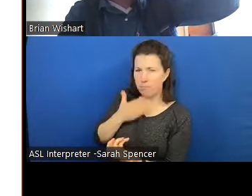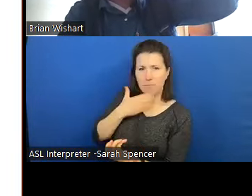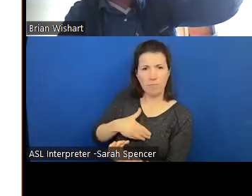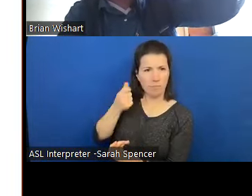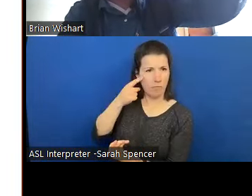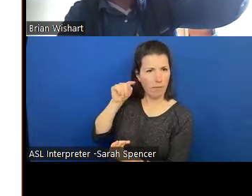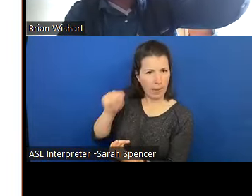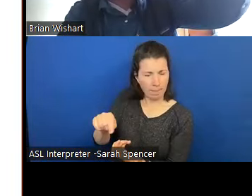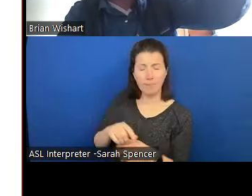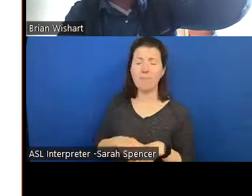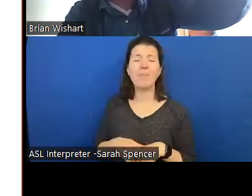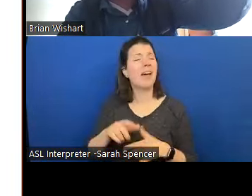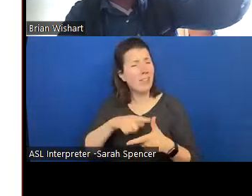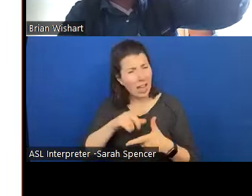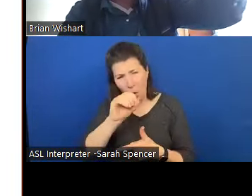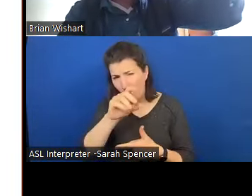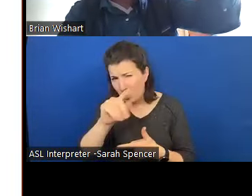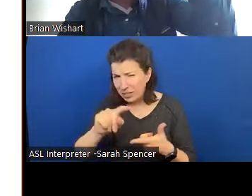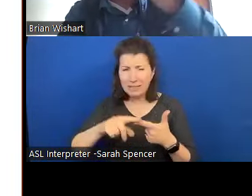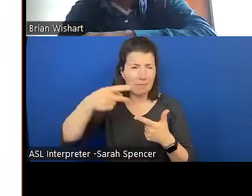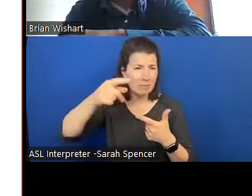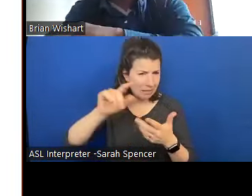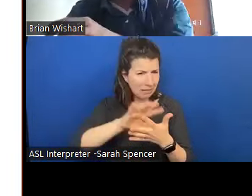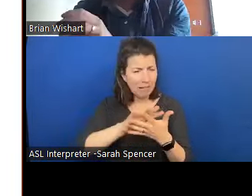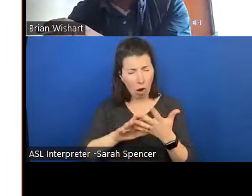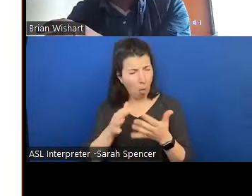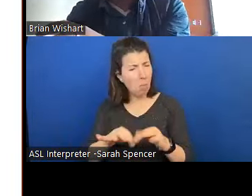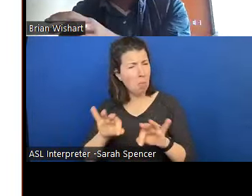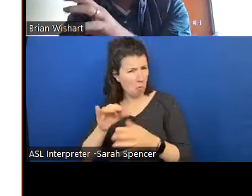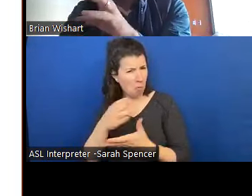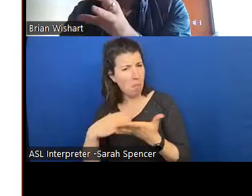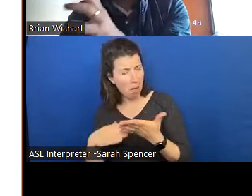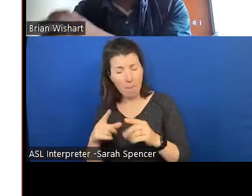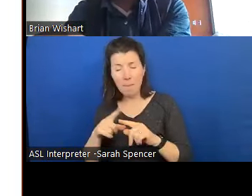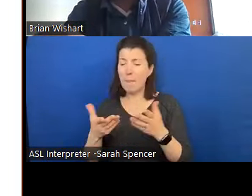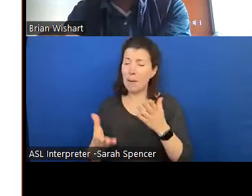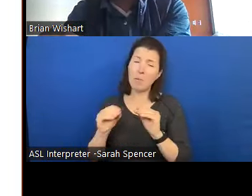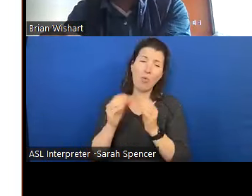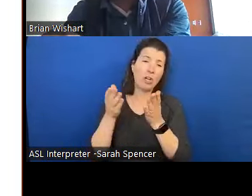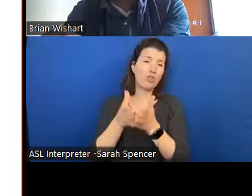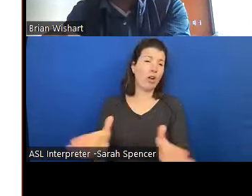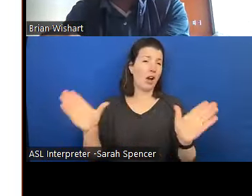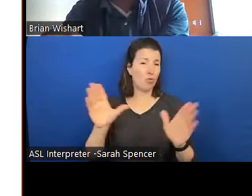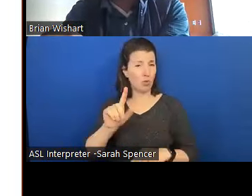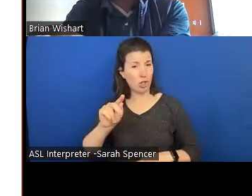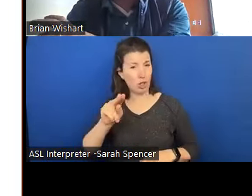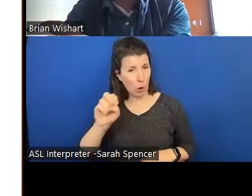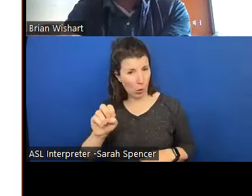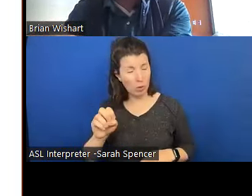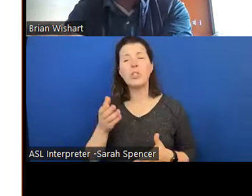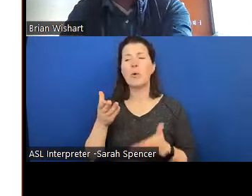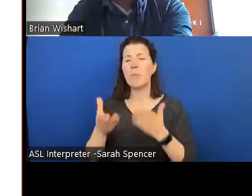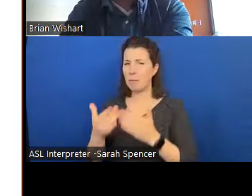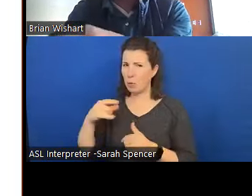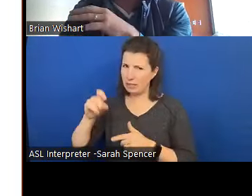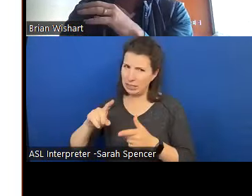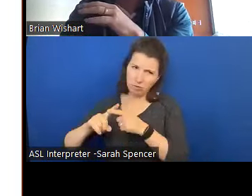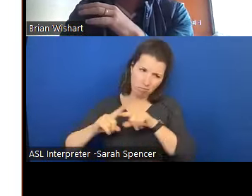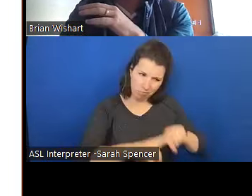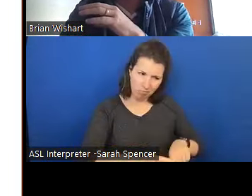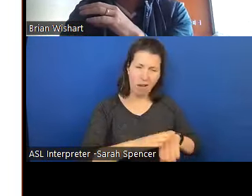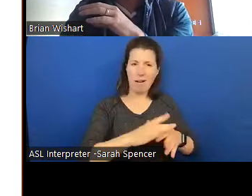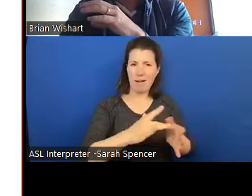therapy, that kind of stuff can play a big part, but there may be more generalized tone, and we think more that we're going to lean on that medication standpoint that we're